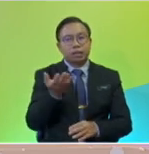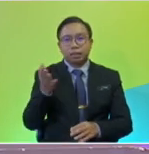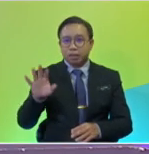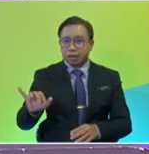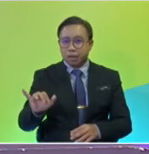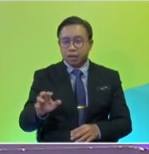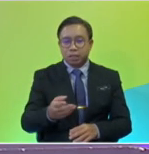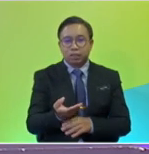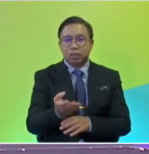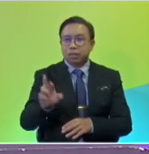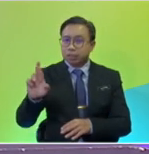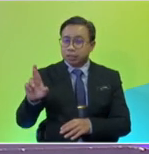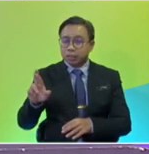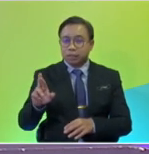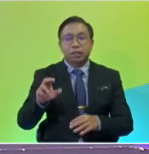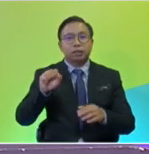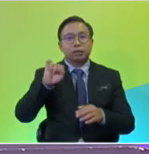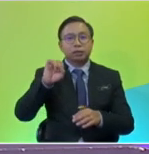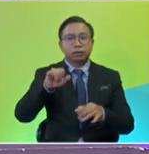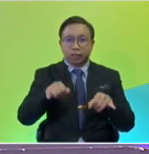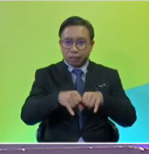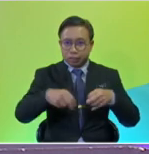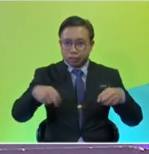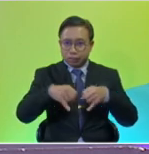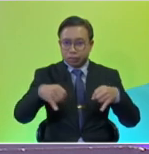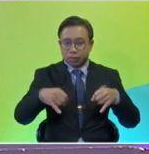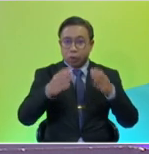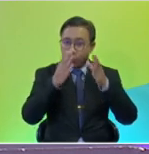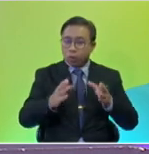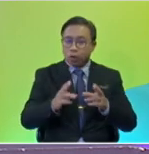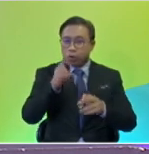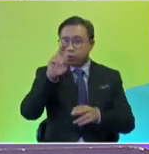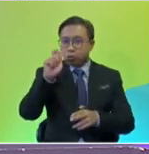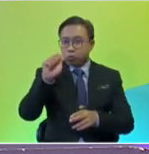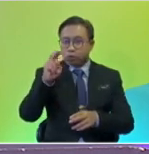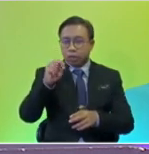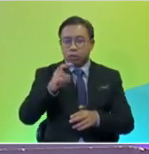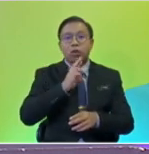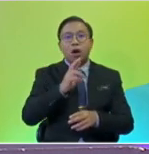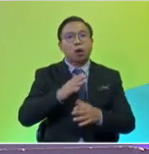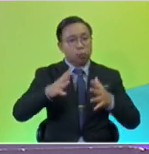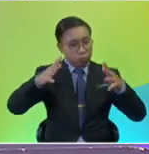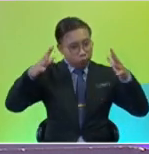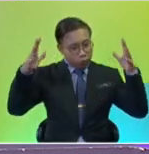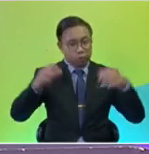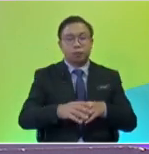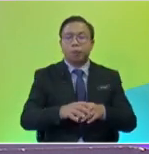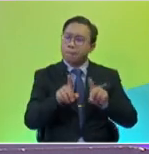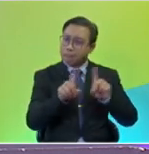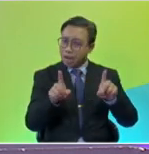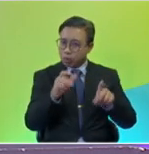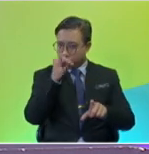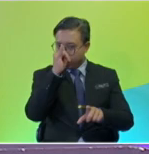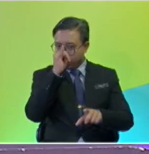So orangutans are big, but rhinos are